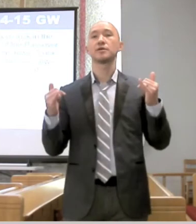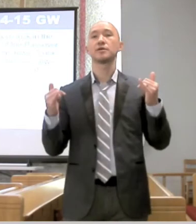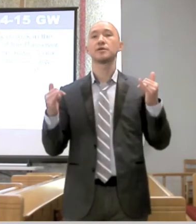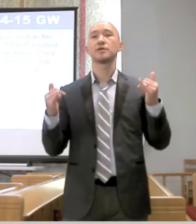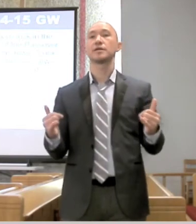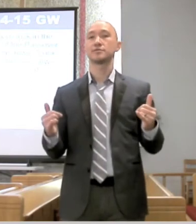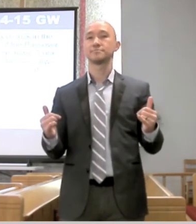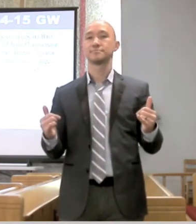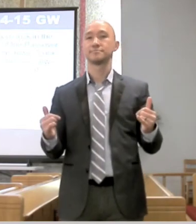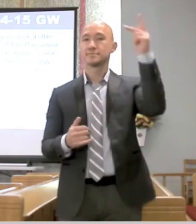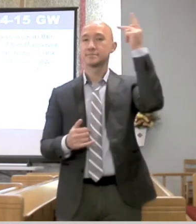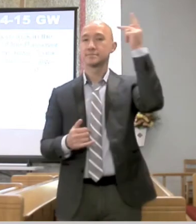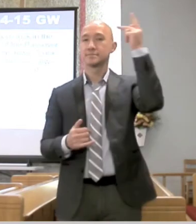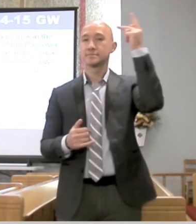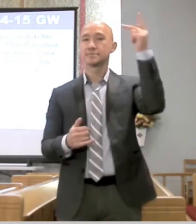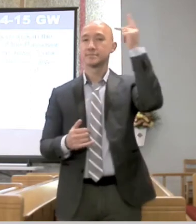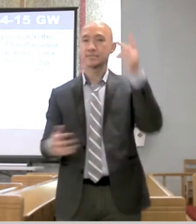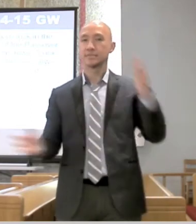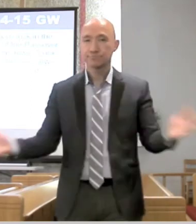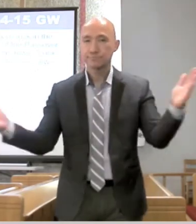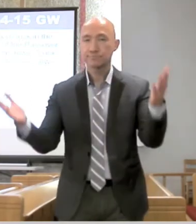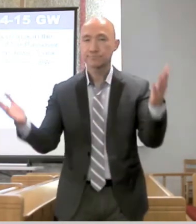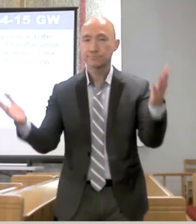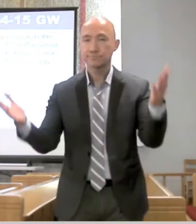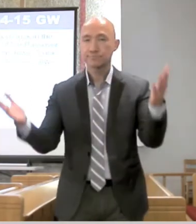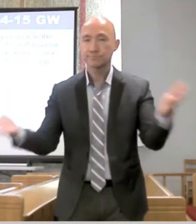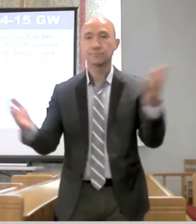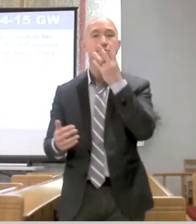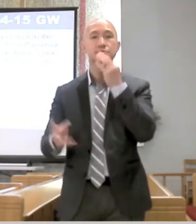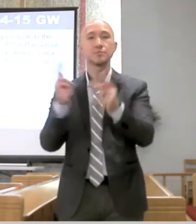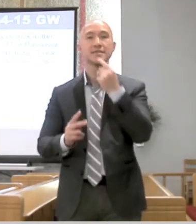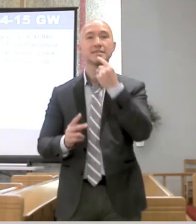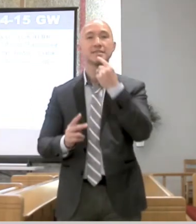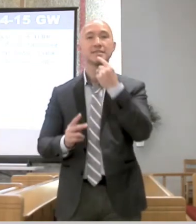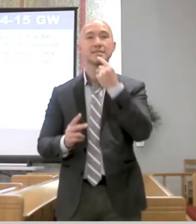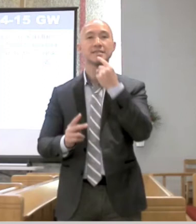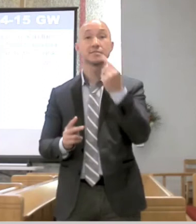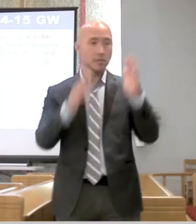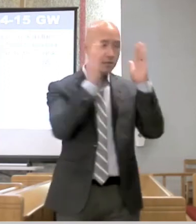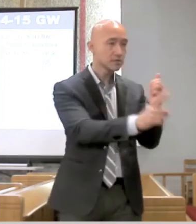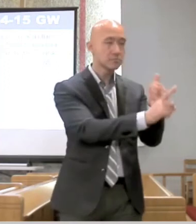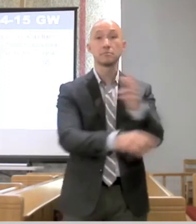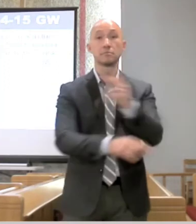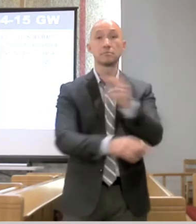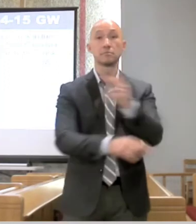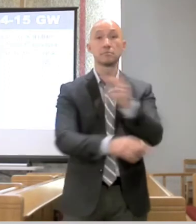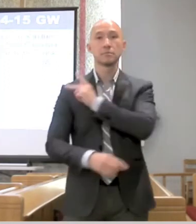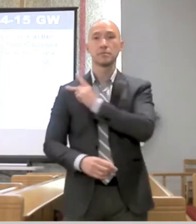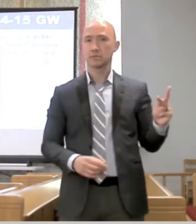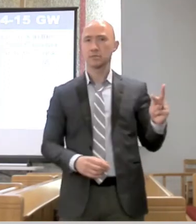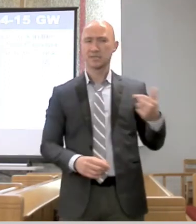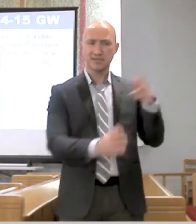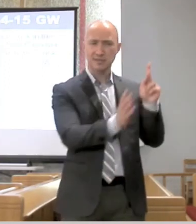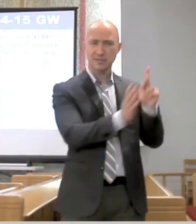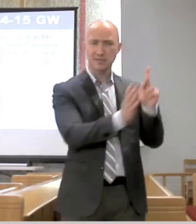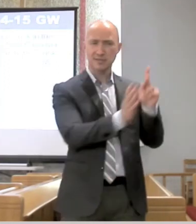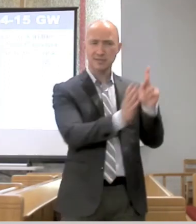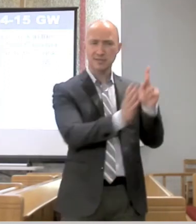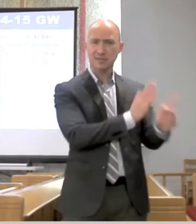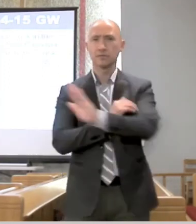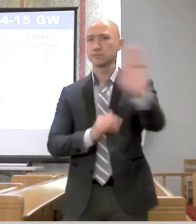your king. As if he's sympathetic. Should I crucify your